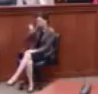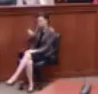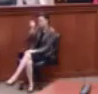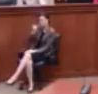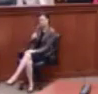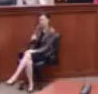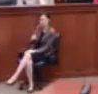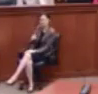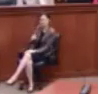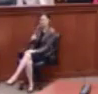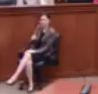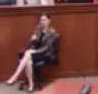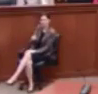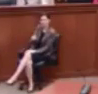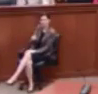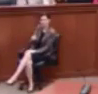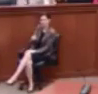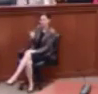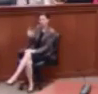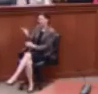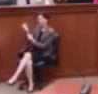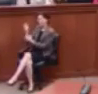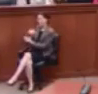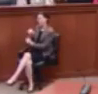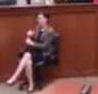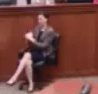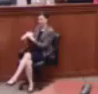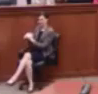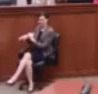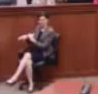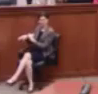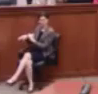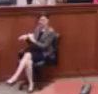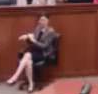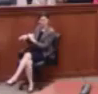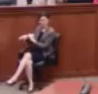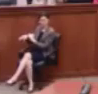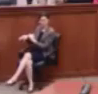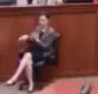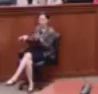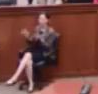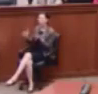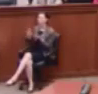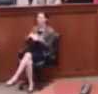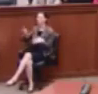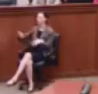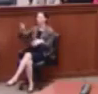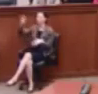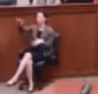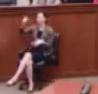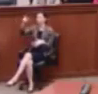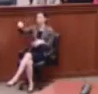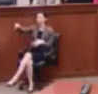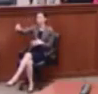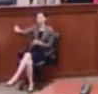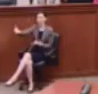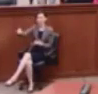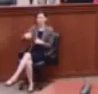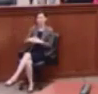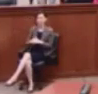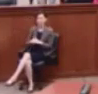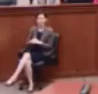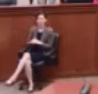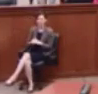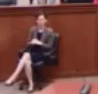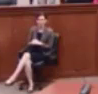make this information accessible to them. So that is what I will leave with you this morning, that you would really, and